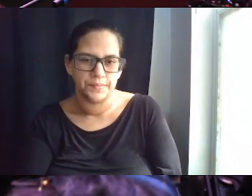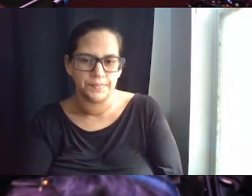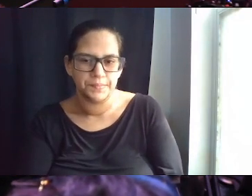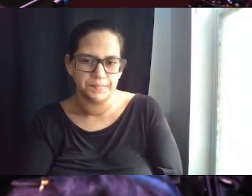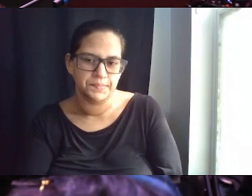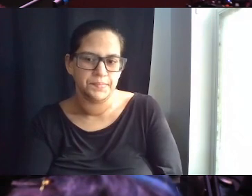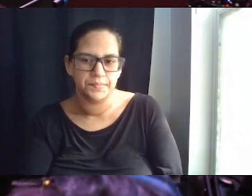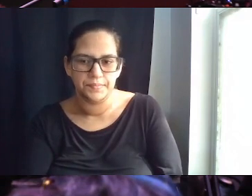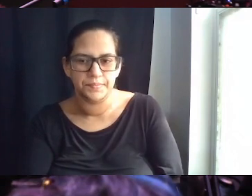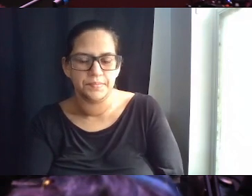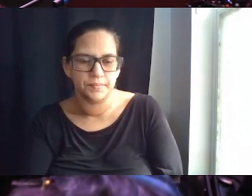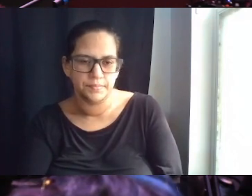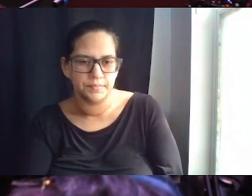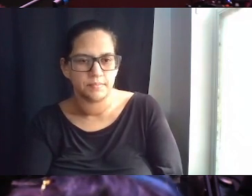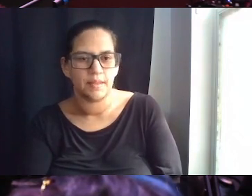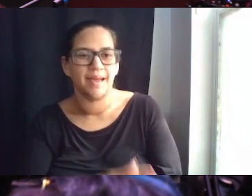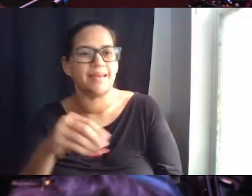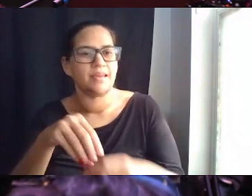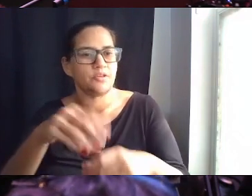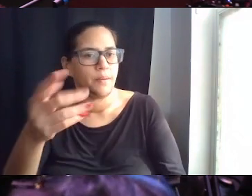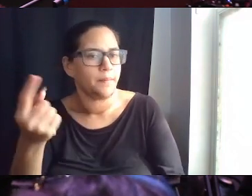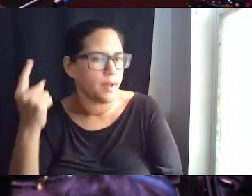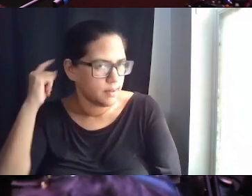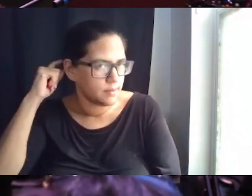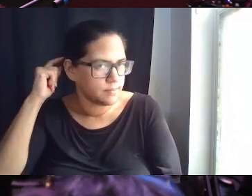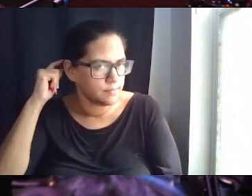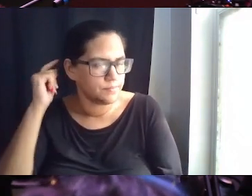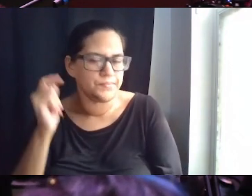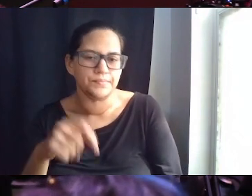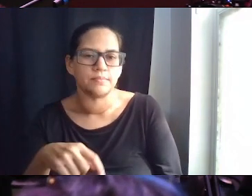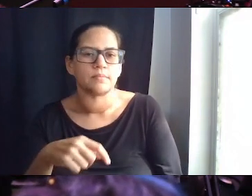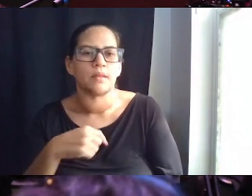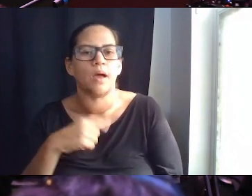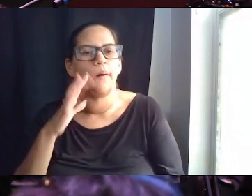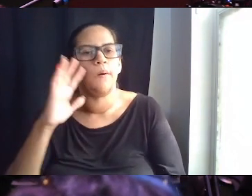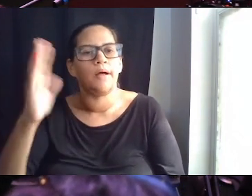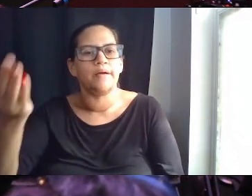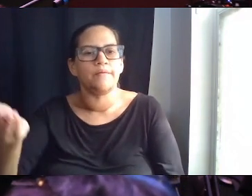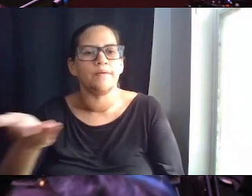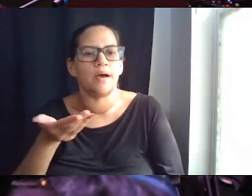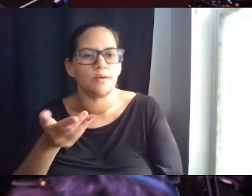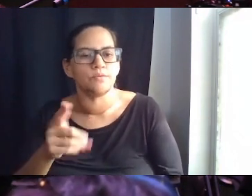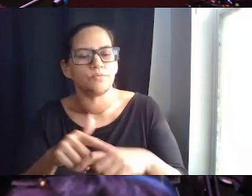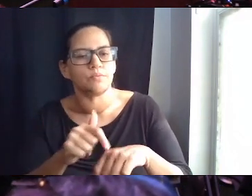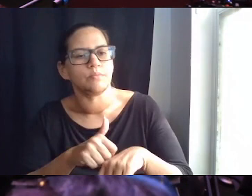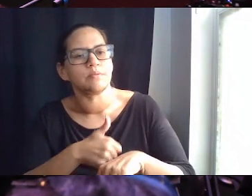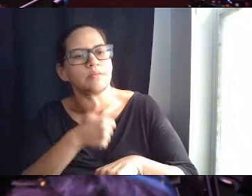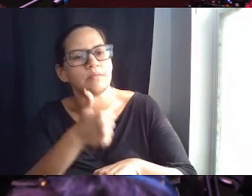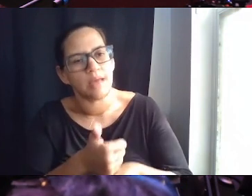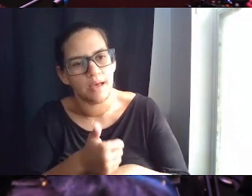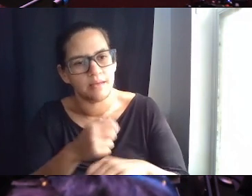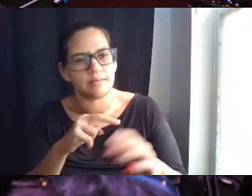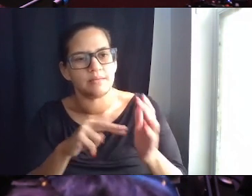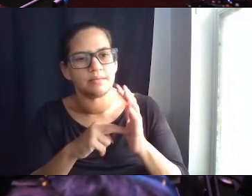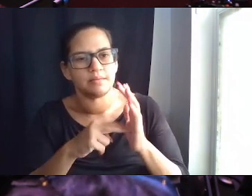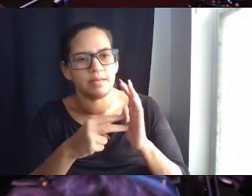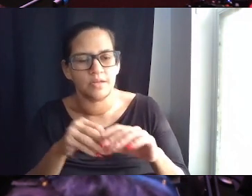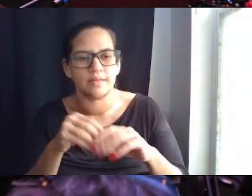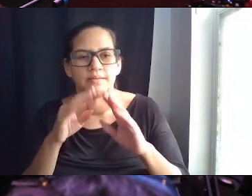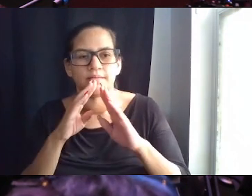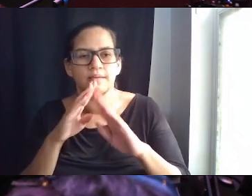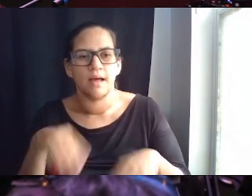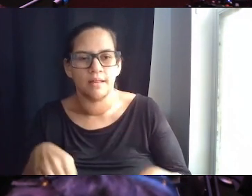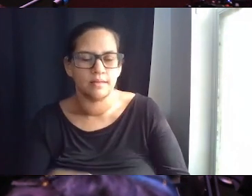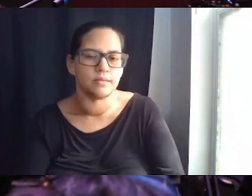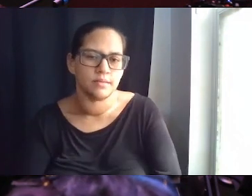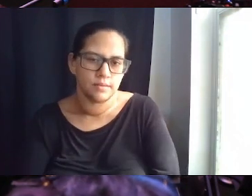And in your mind, I'm gonna invite you to set an intention in silence and ask